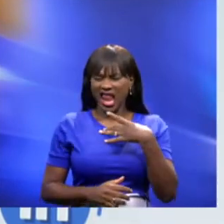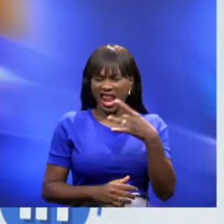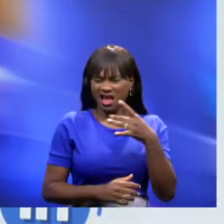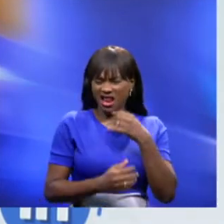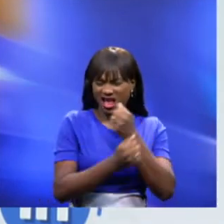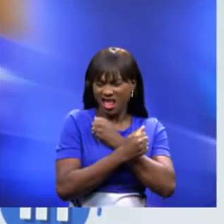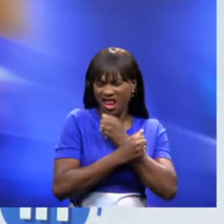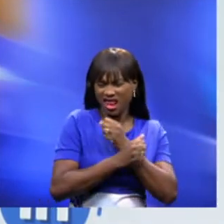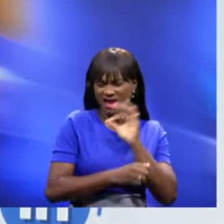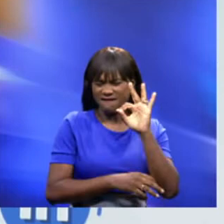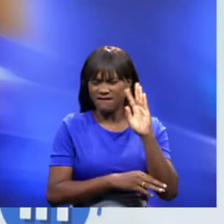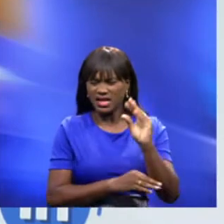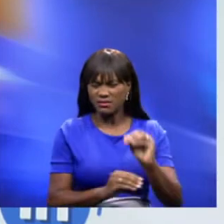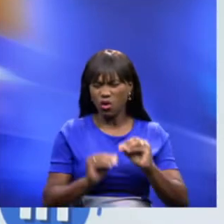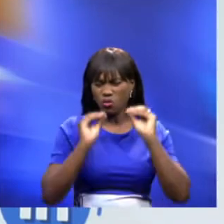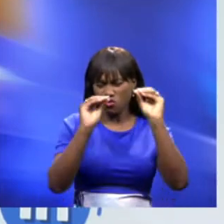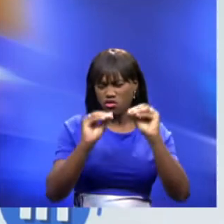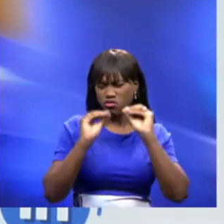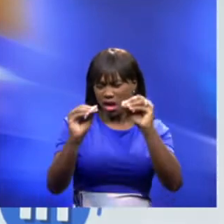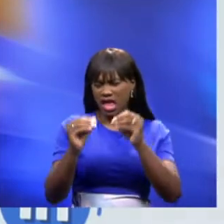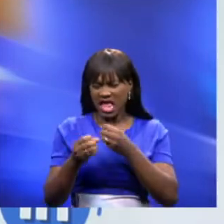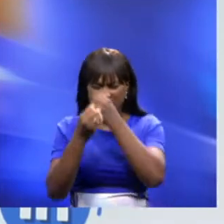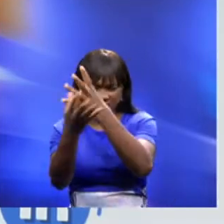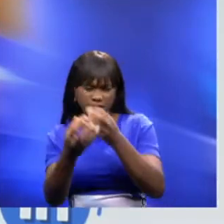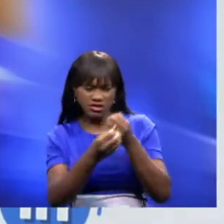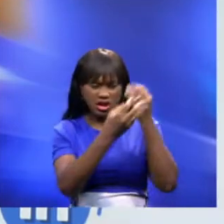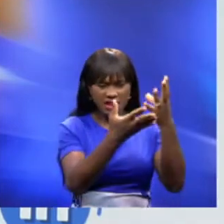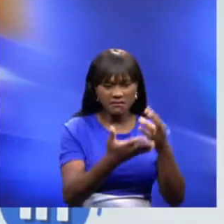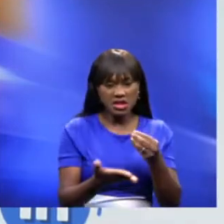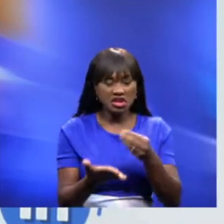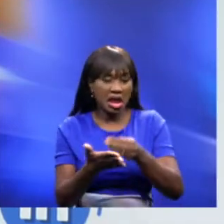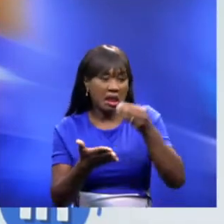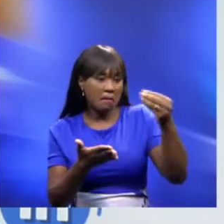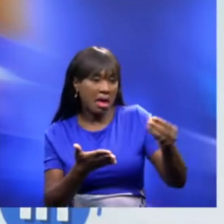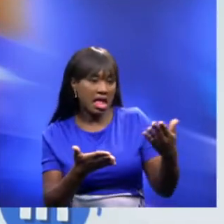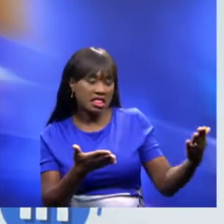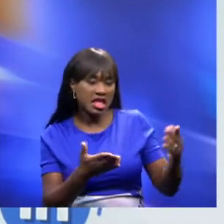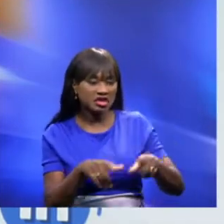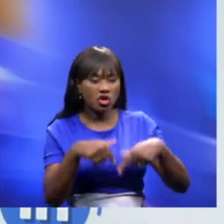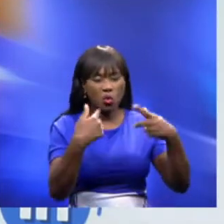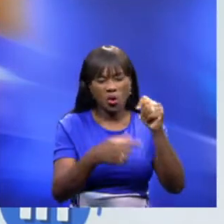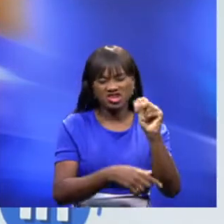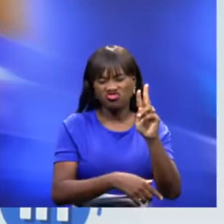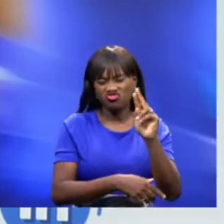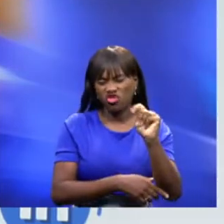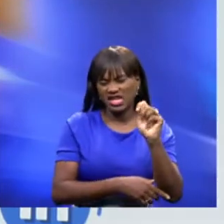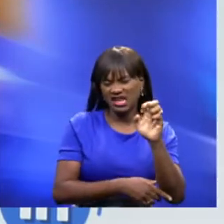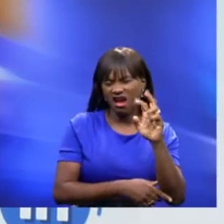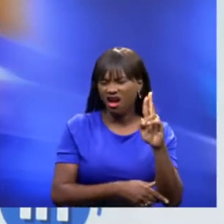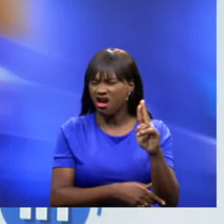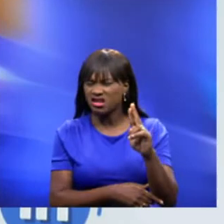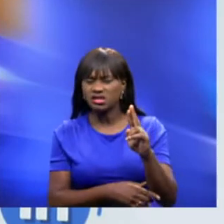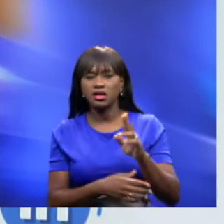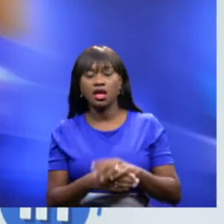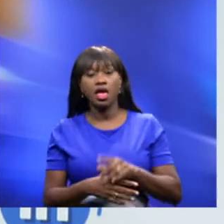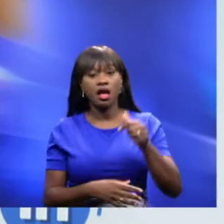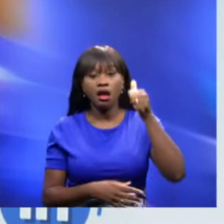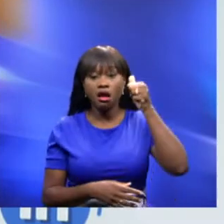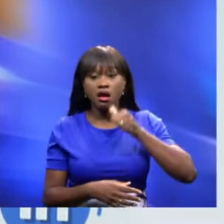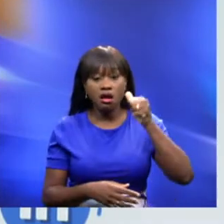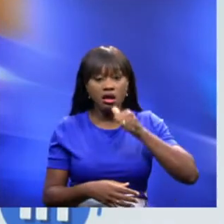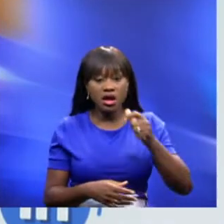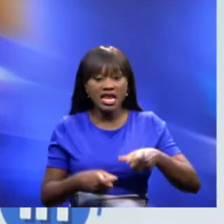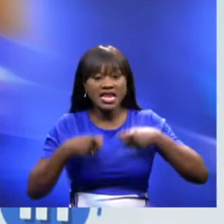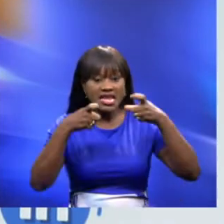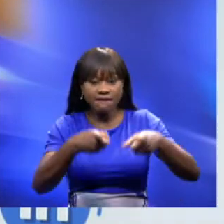and updating everybody, and I'm doing this. I'm by the. I went to Trotters today. I enjoyed this and whatever. And this girl, she